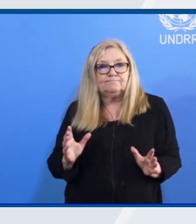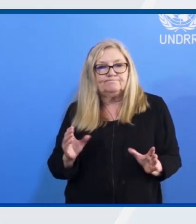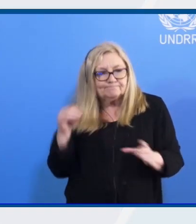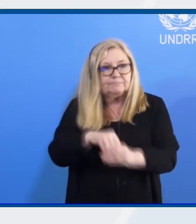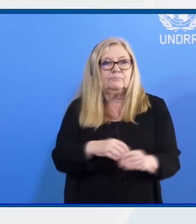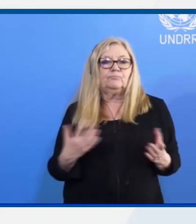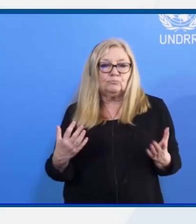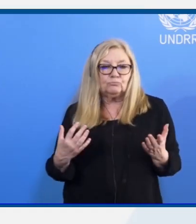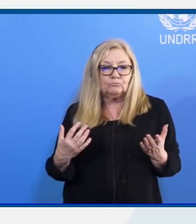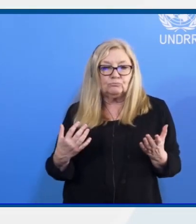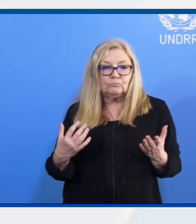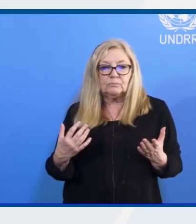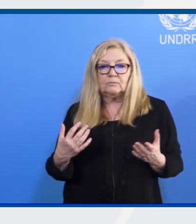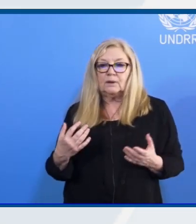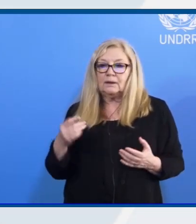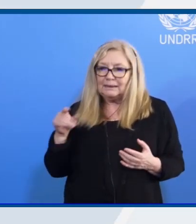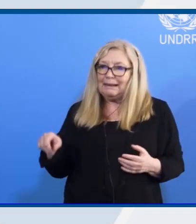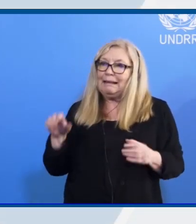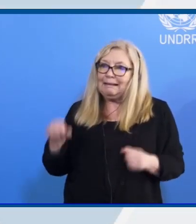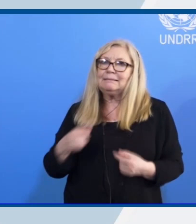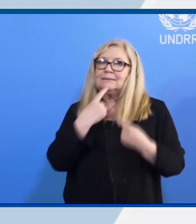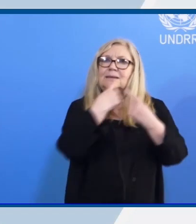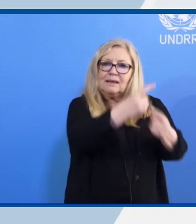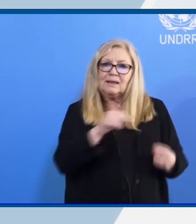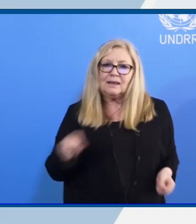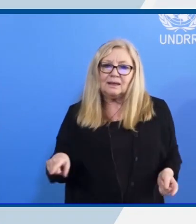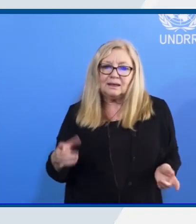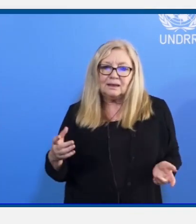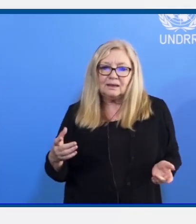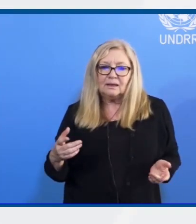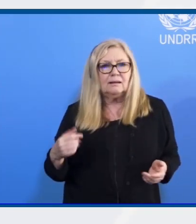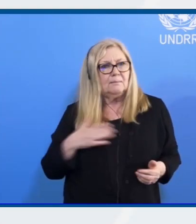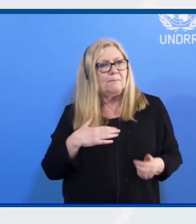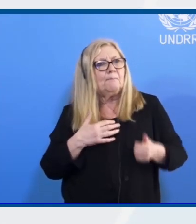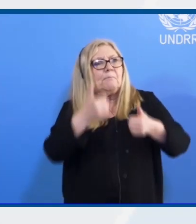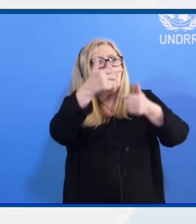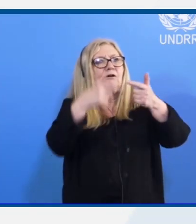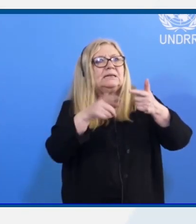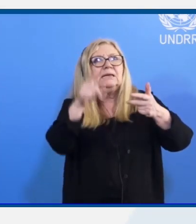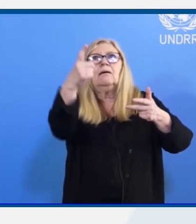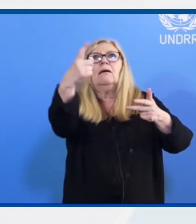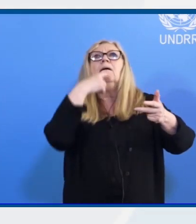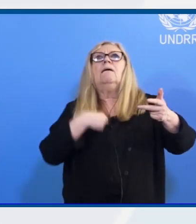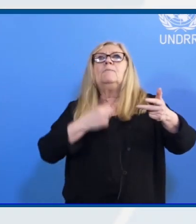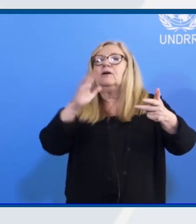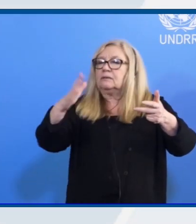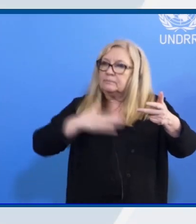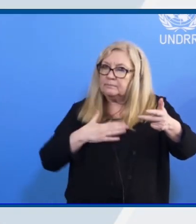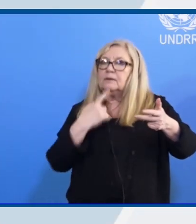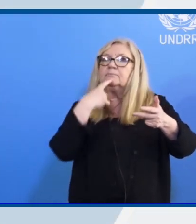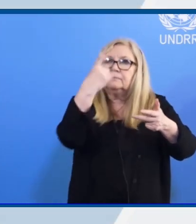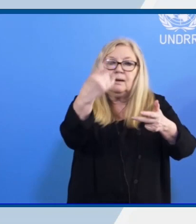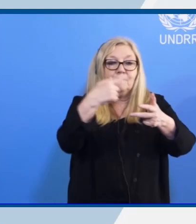will be implemented at grassroots level. So this is her request, and as well she is